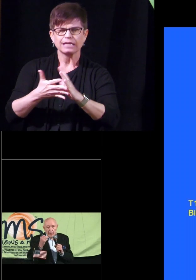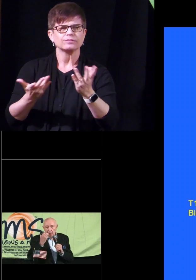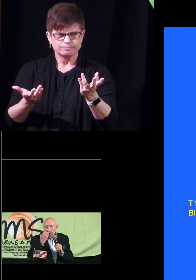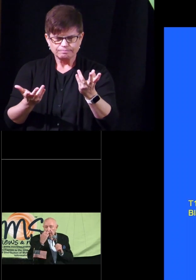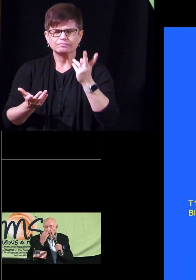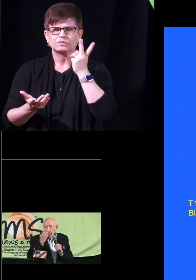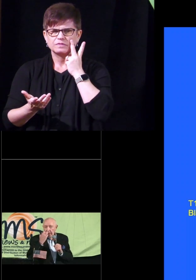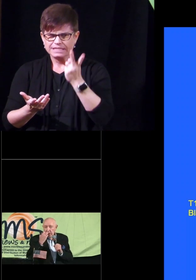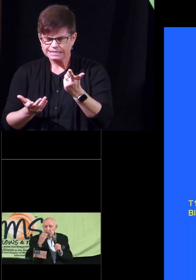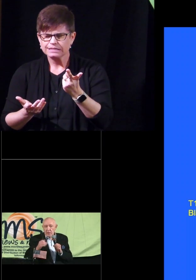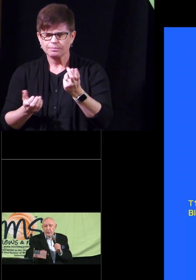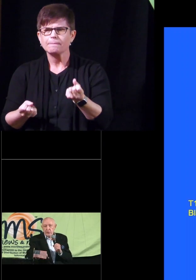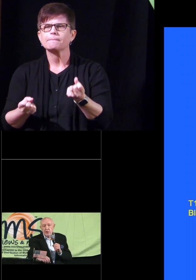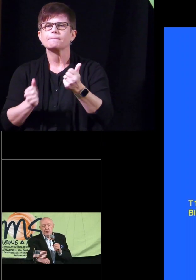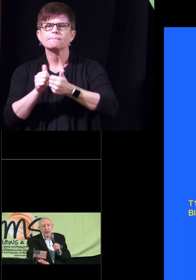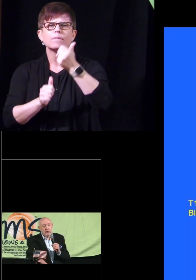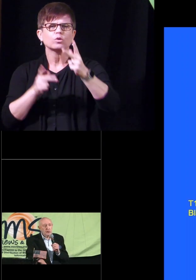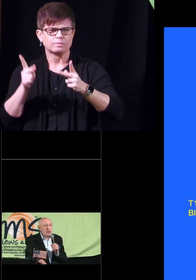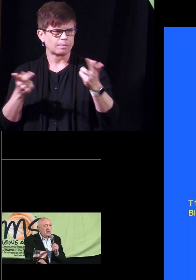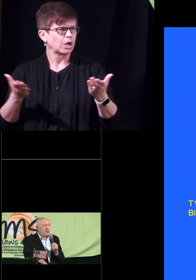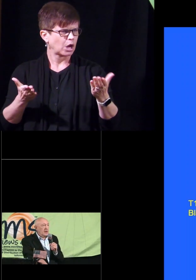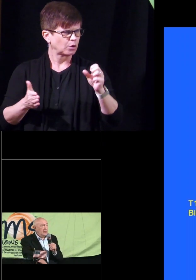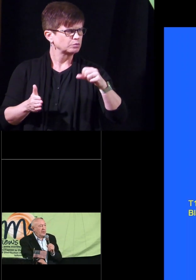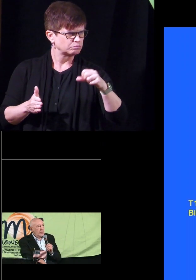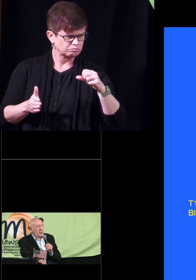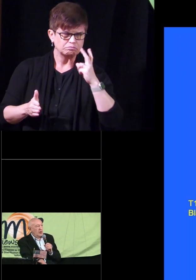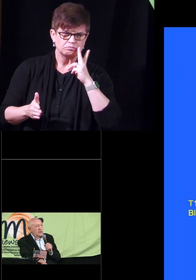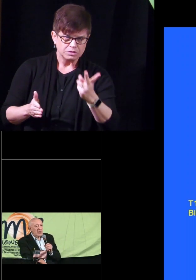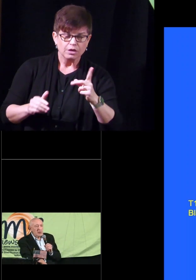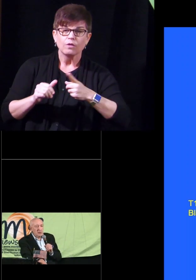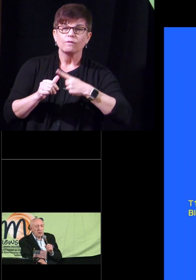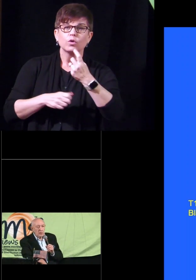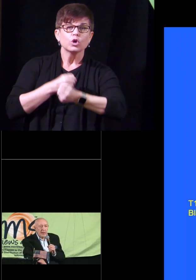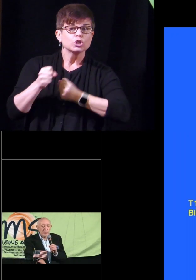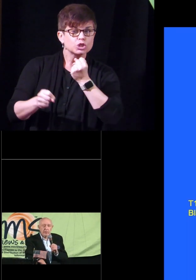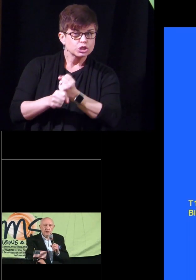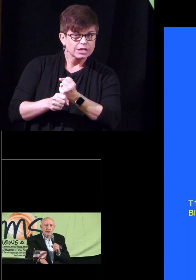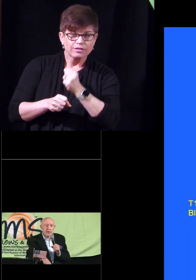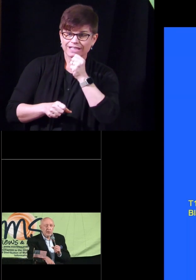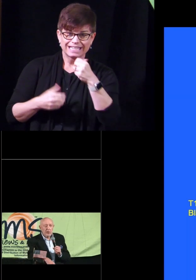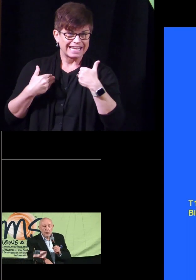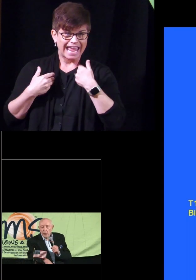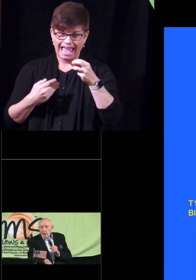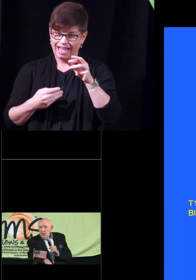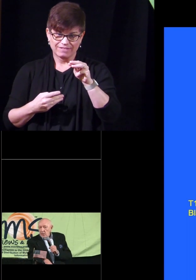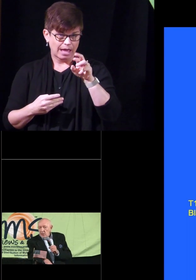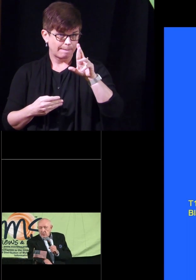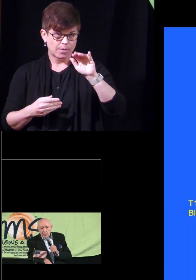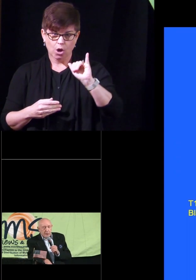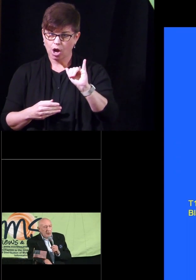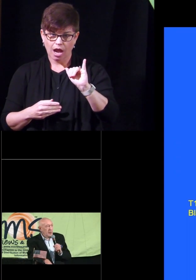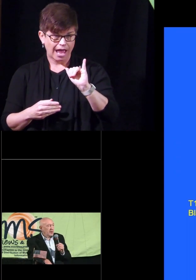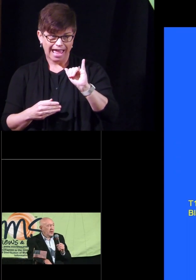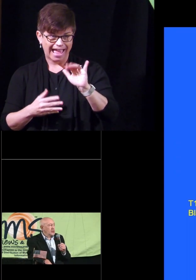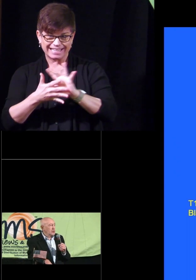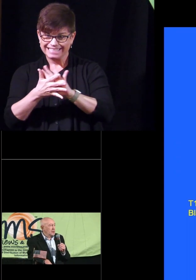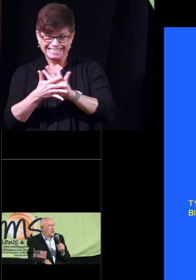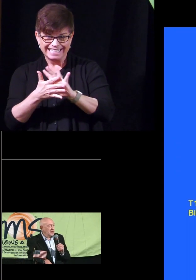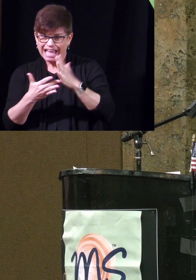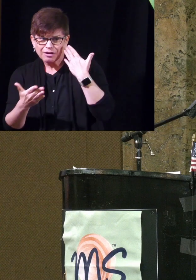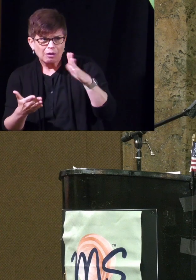around. Actually, in my first year of practice, we did not even have an MRI scan. So why I date myself, I don't know. Because when I speak to